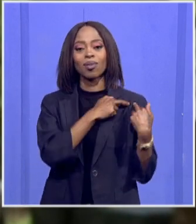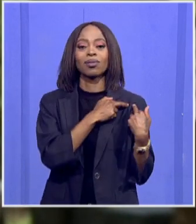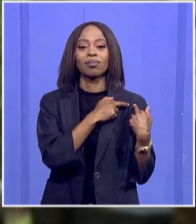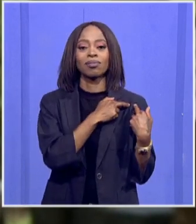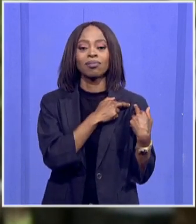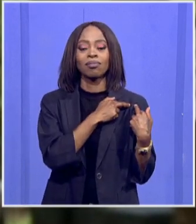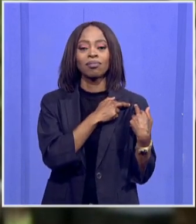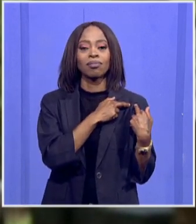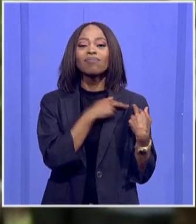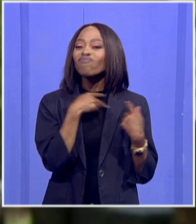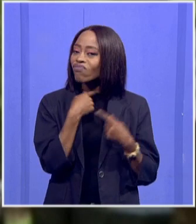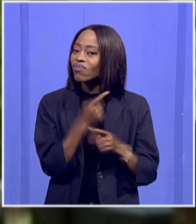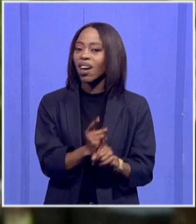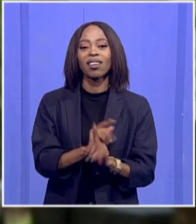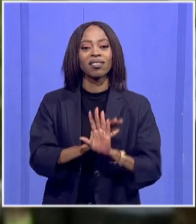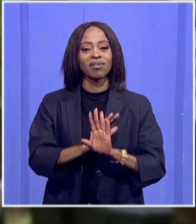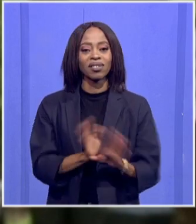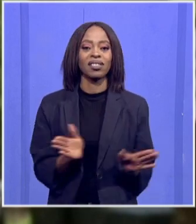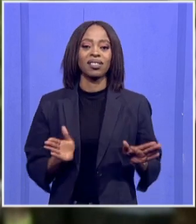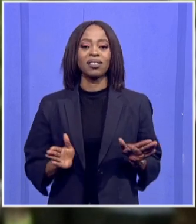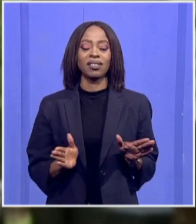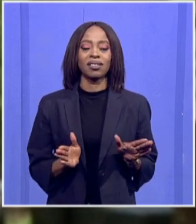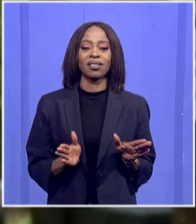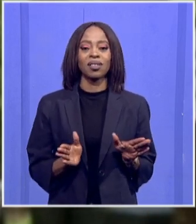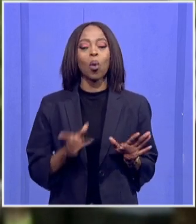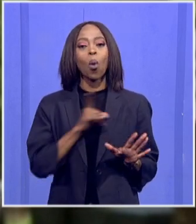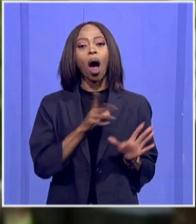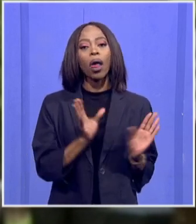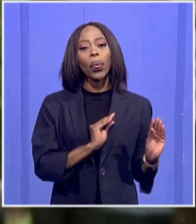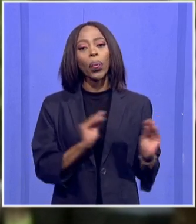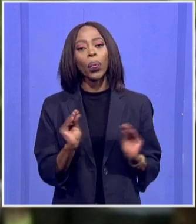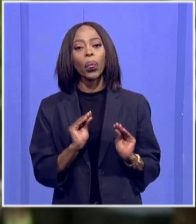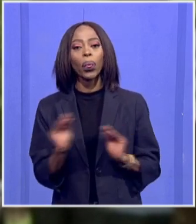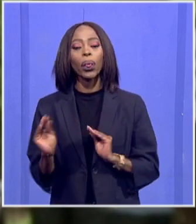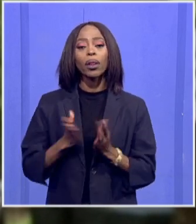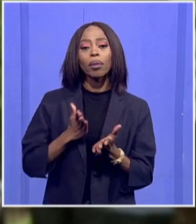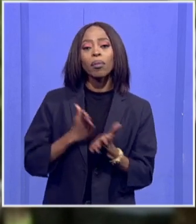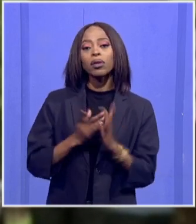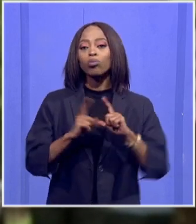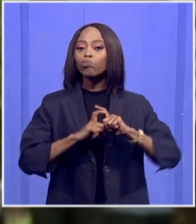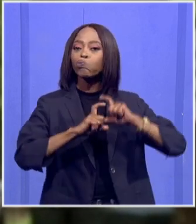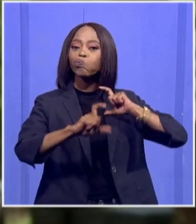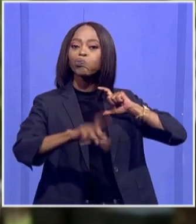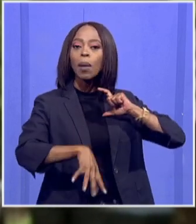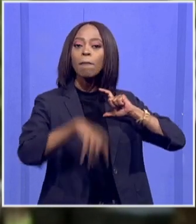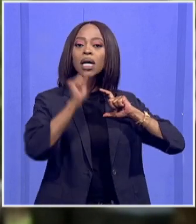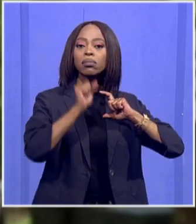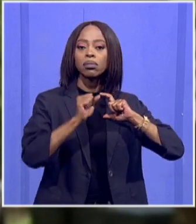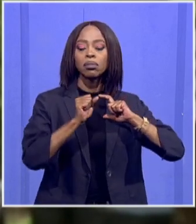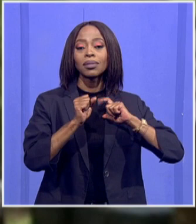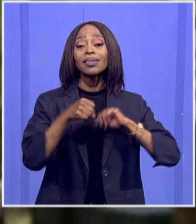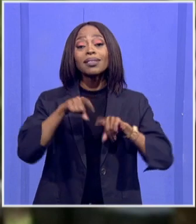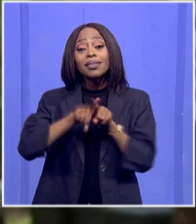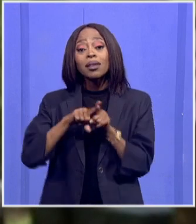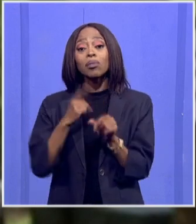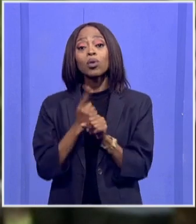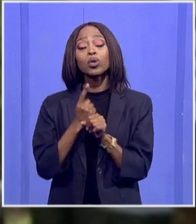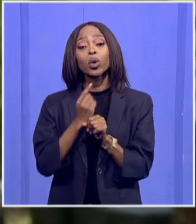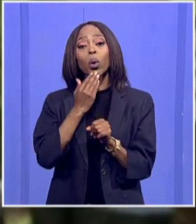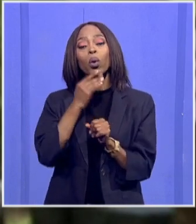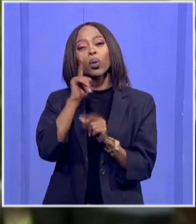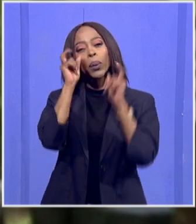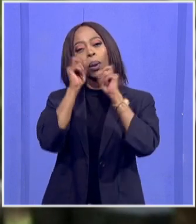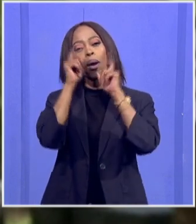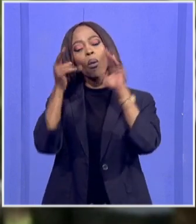responsible directly for that matter for the delay in ensuring that that container is not retrieved, including actually, as you are aware,